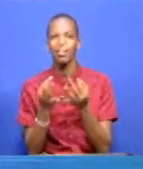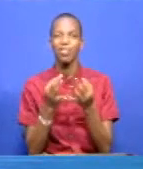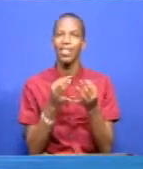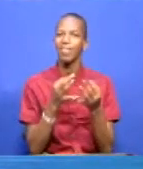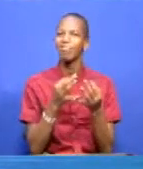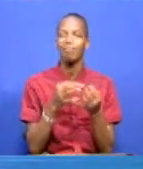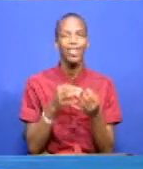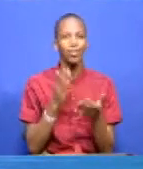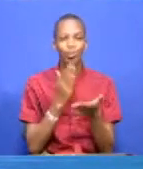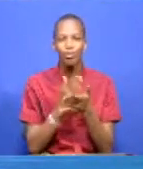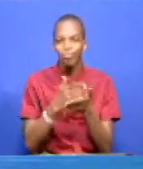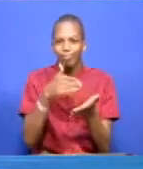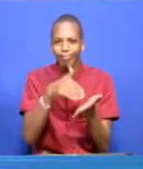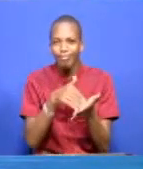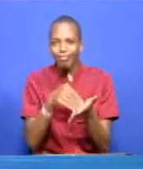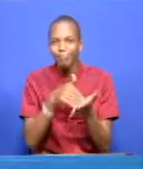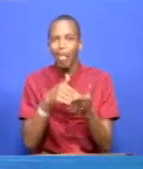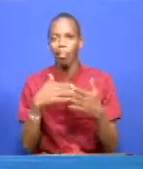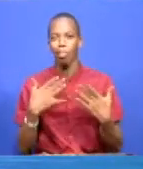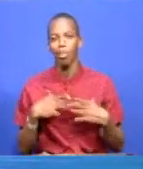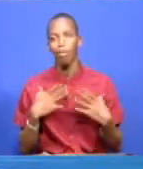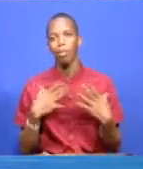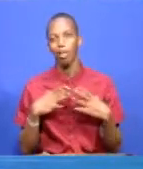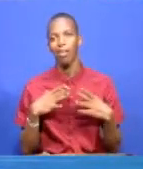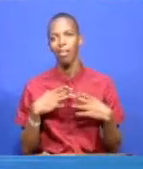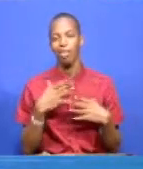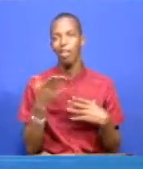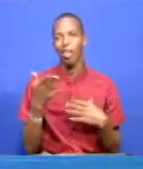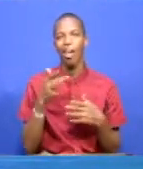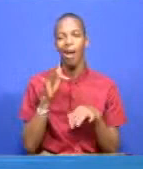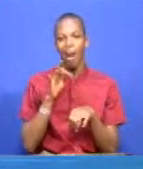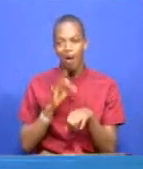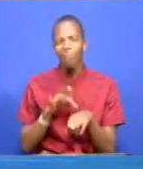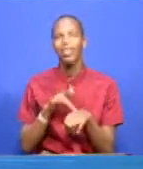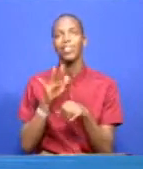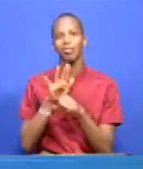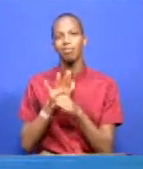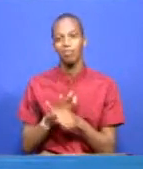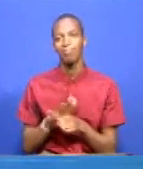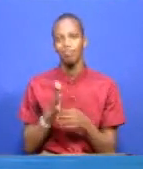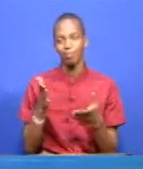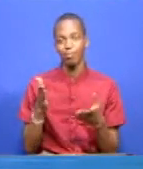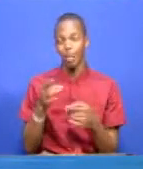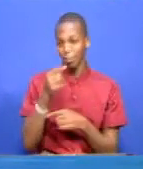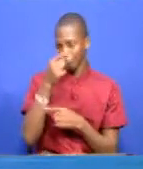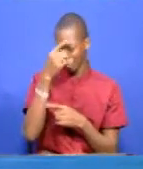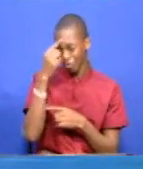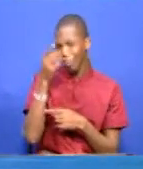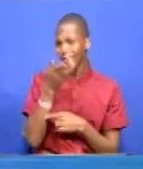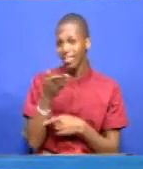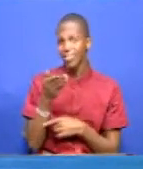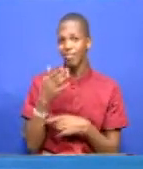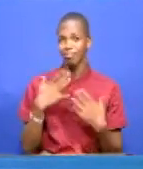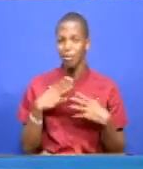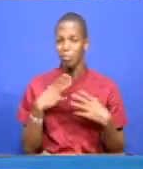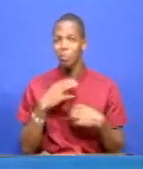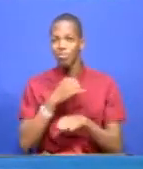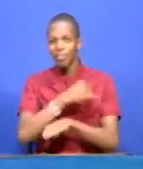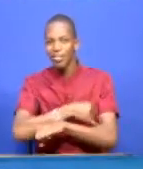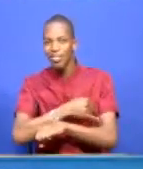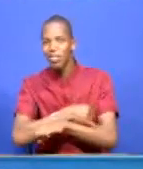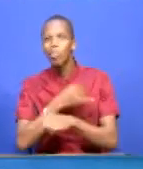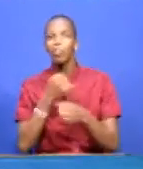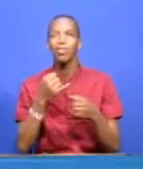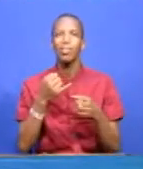most vulnerable persons. Due to these disasters, individuals, families, institutions,